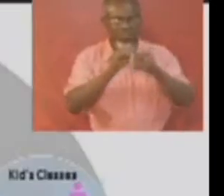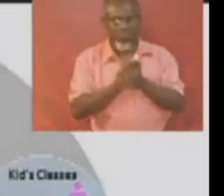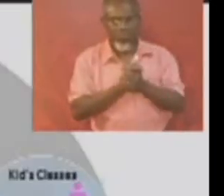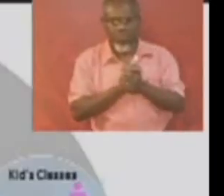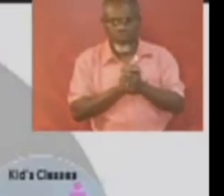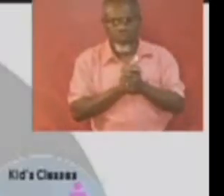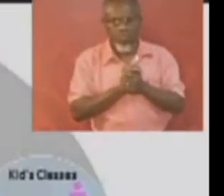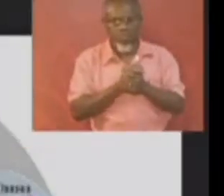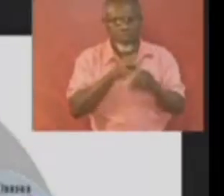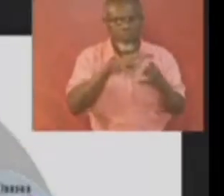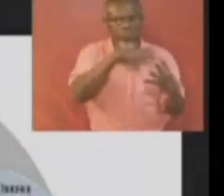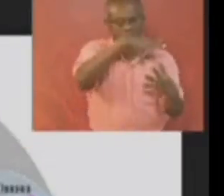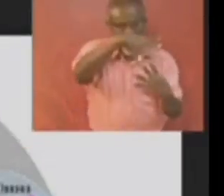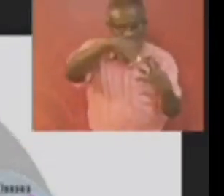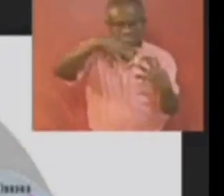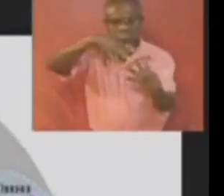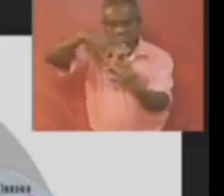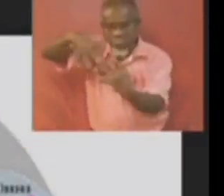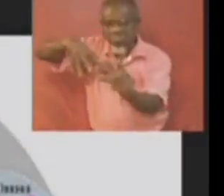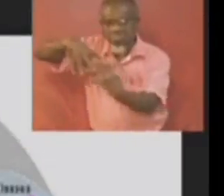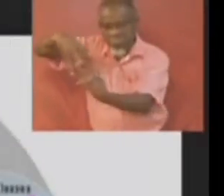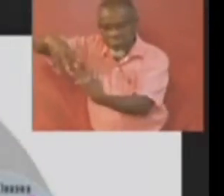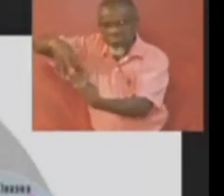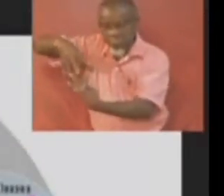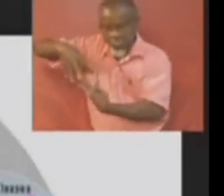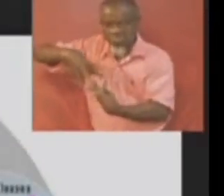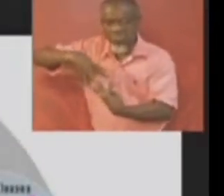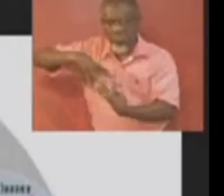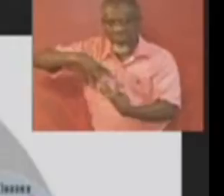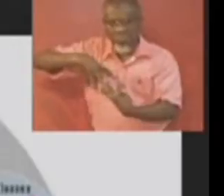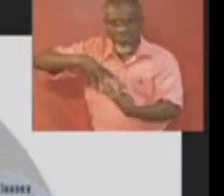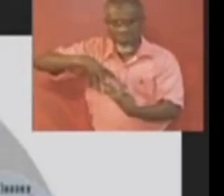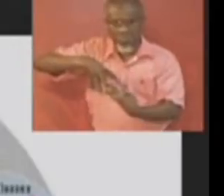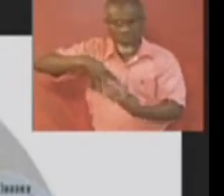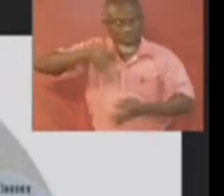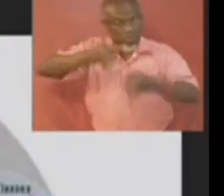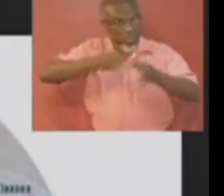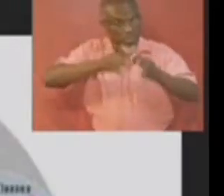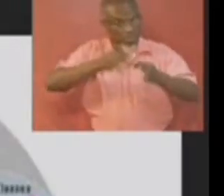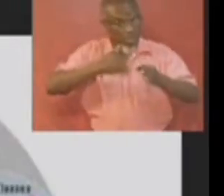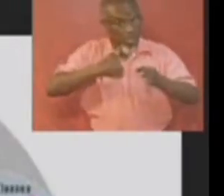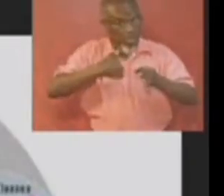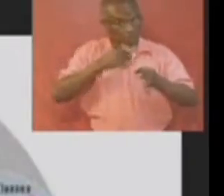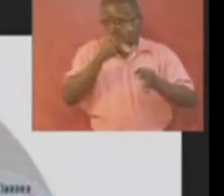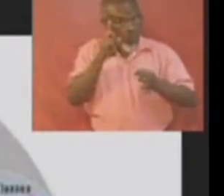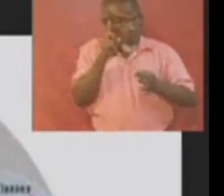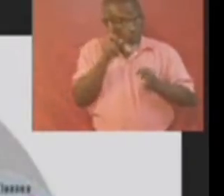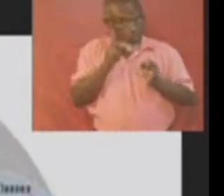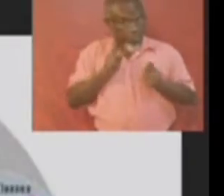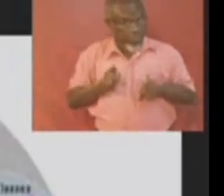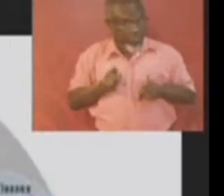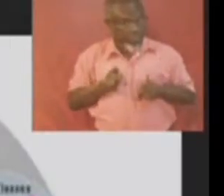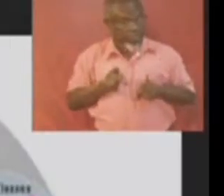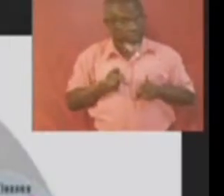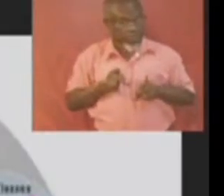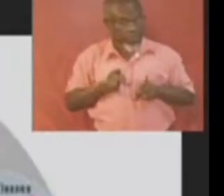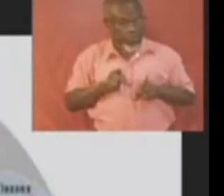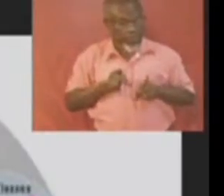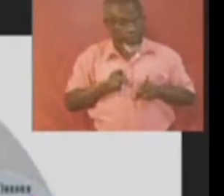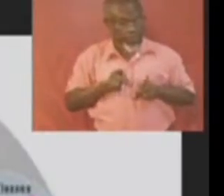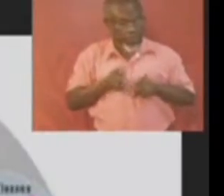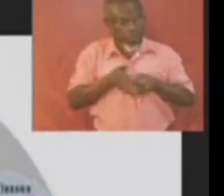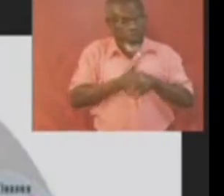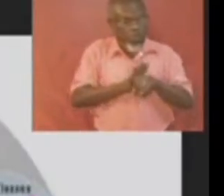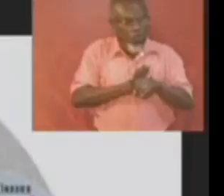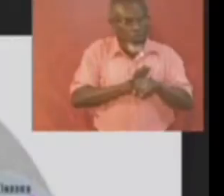that we're showing this level of interconnectivity is if you have COVID-19 in one person in one of those circles, then you end